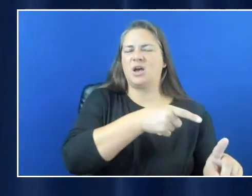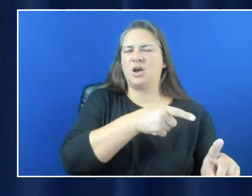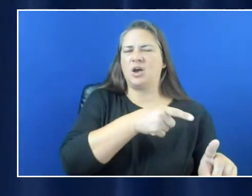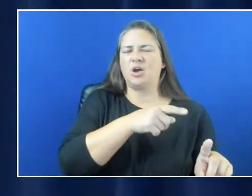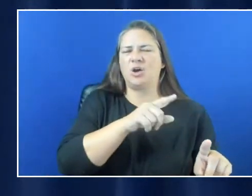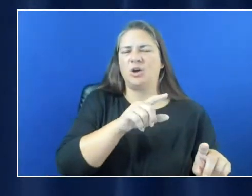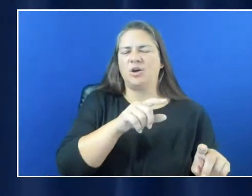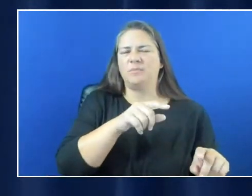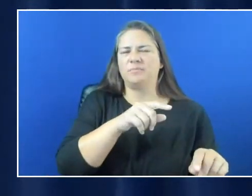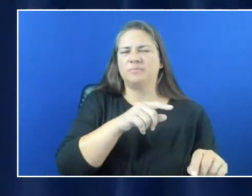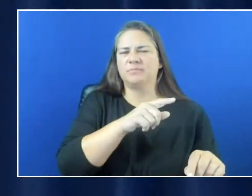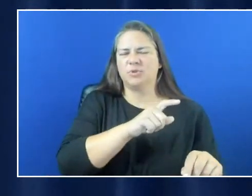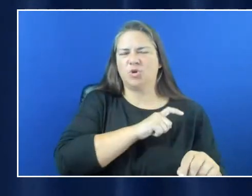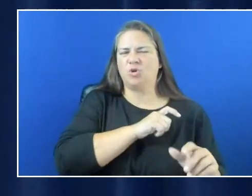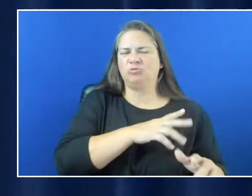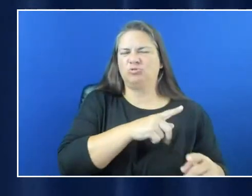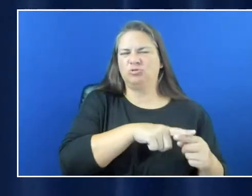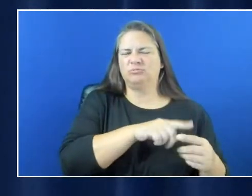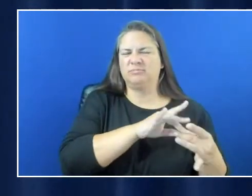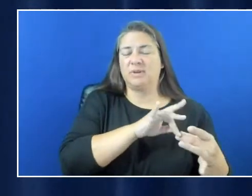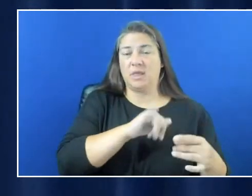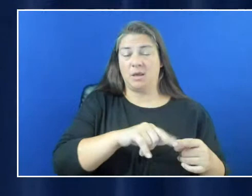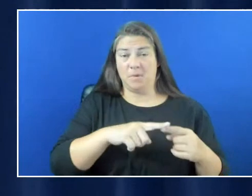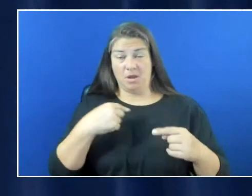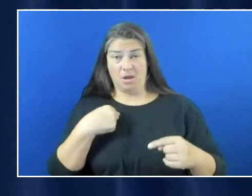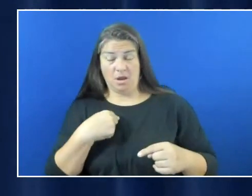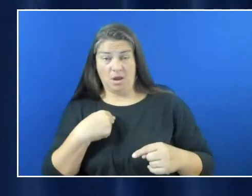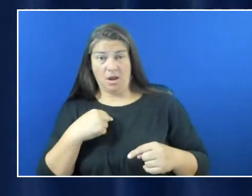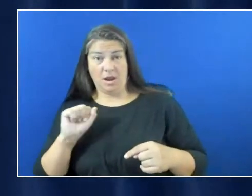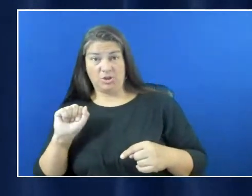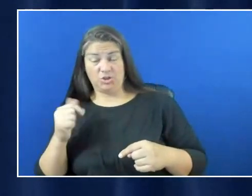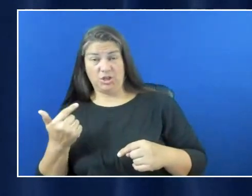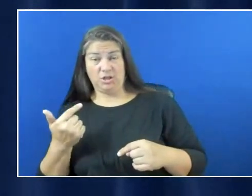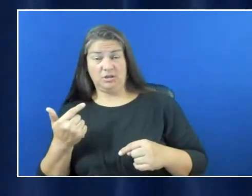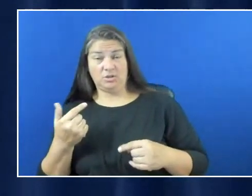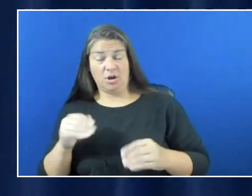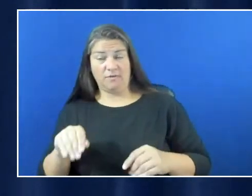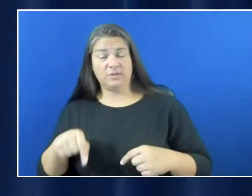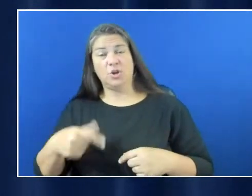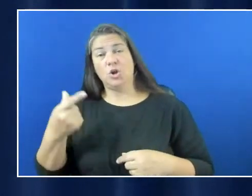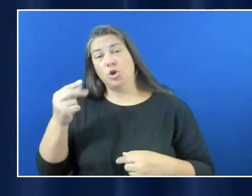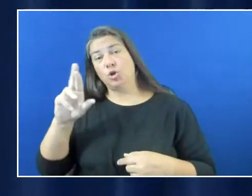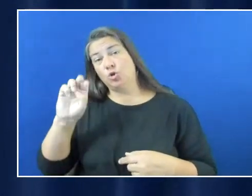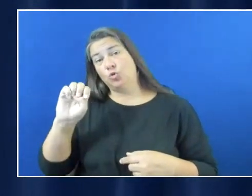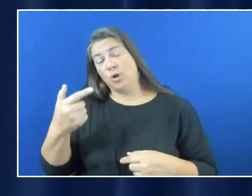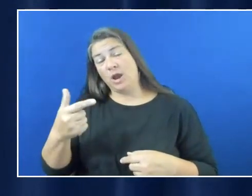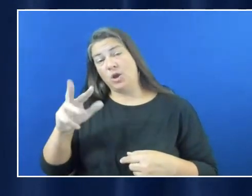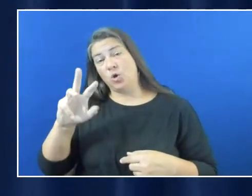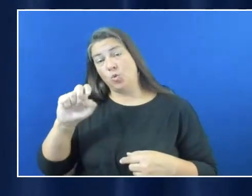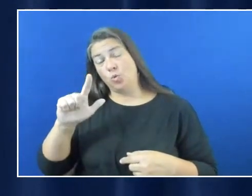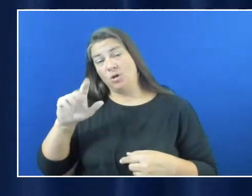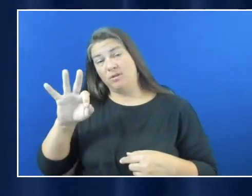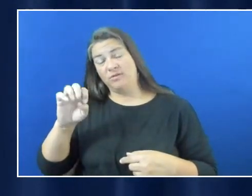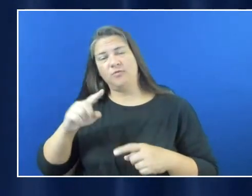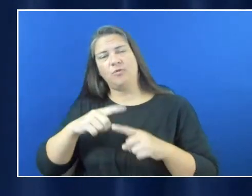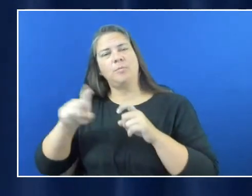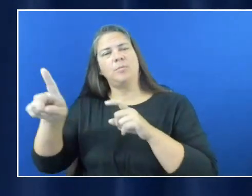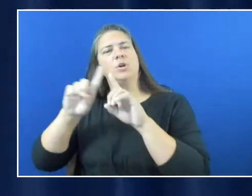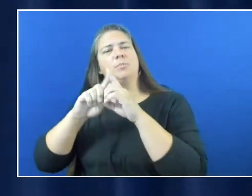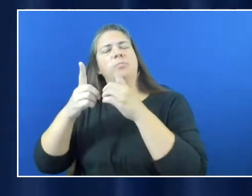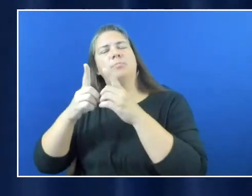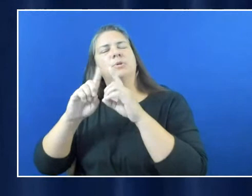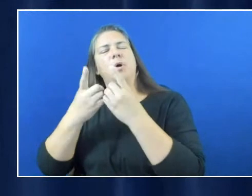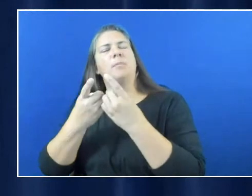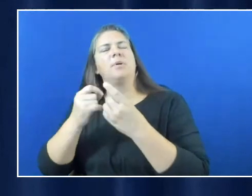office, you heard the governor mention Greg Wolf, who's their commissioner of the Department of Criminal Investigations, but an umbrella